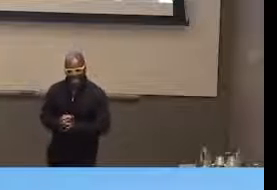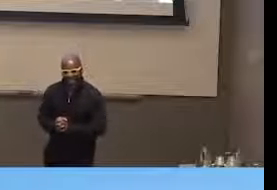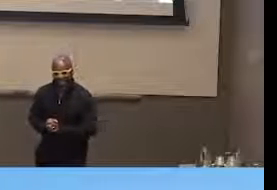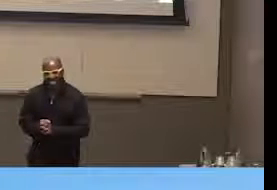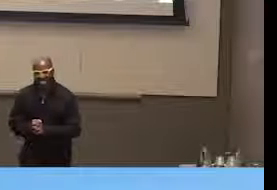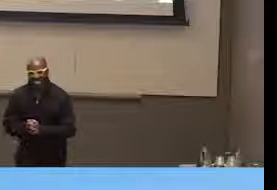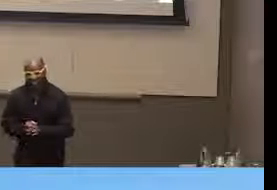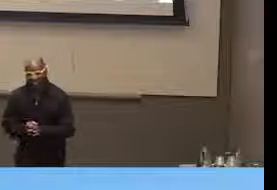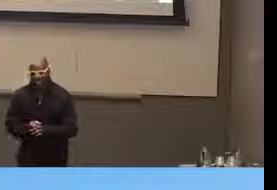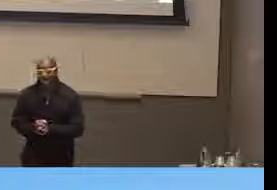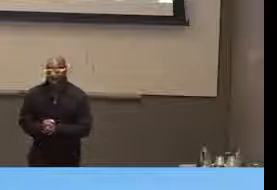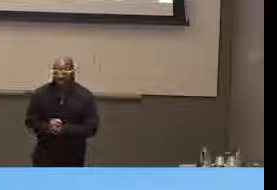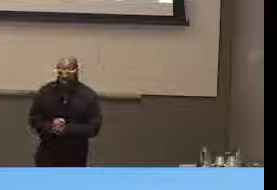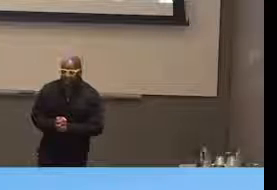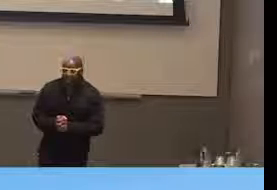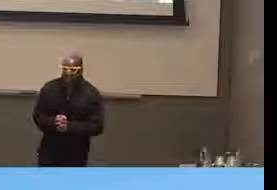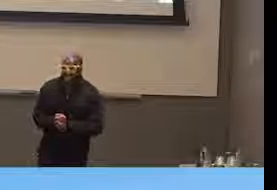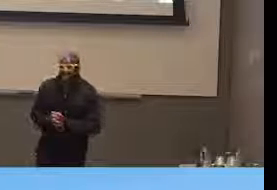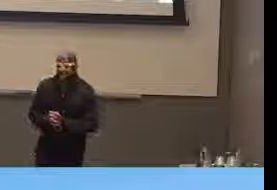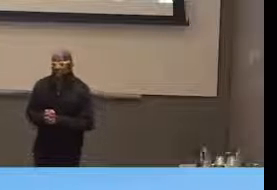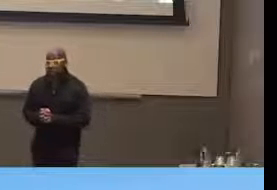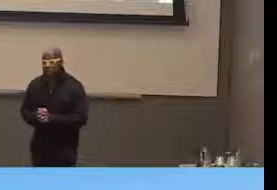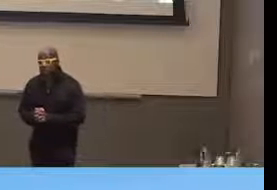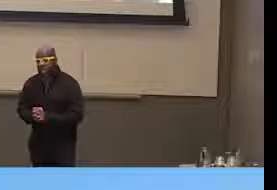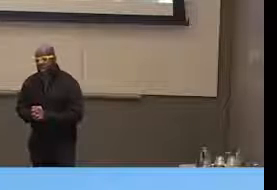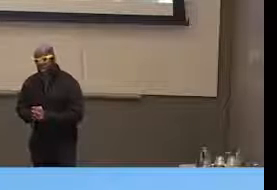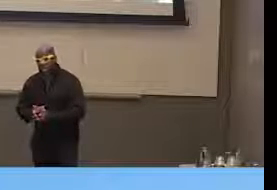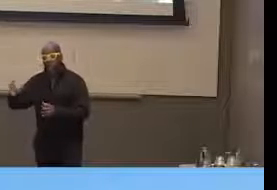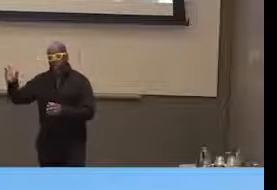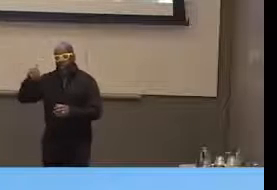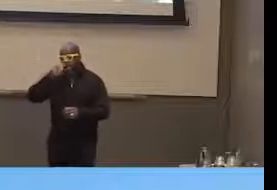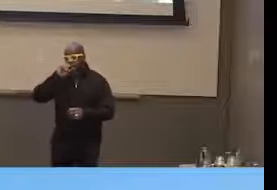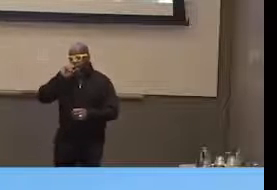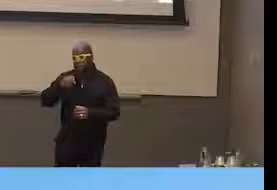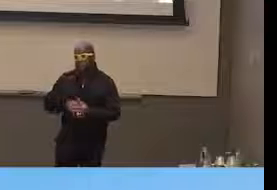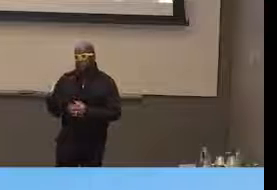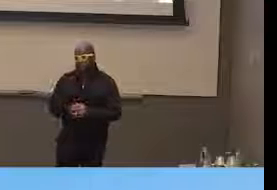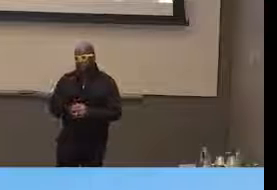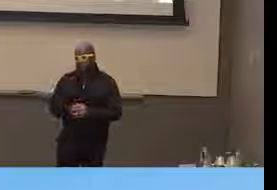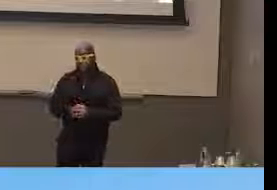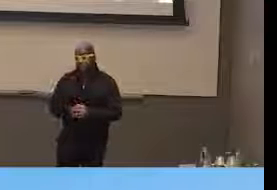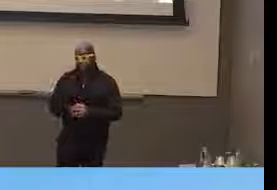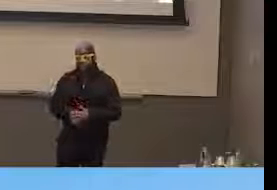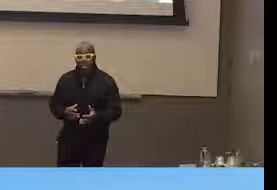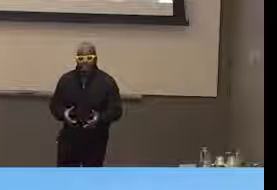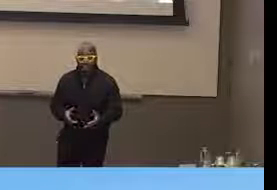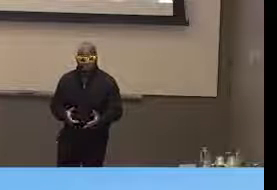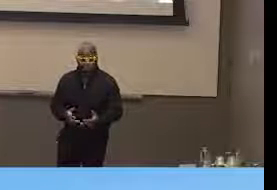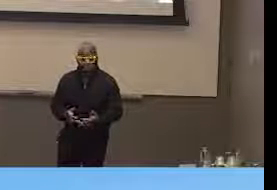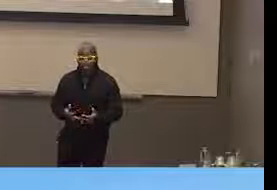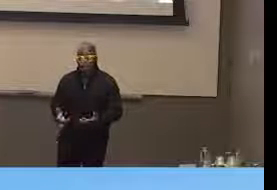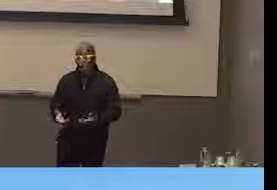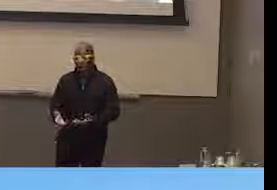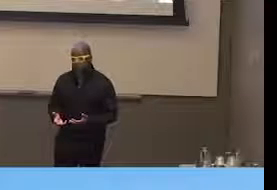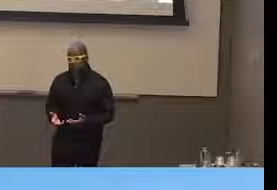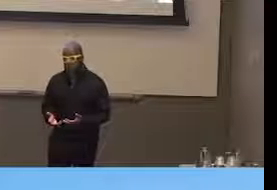on campus, quite a bit. And there are a lot of students and a lot of people in Berkeley that hike up into the Berkeley Hills. But we know